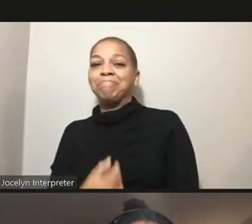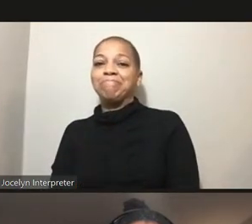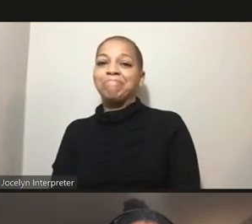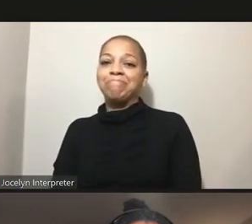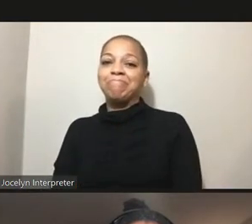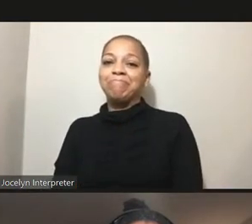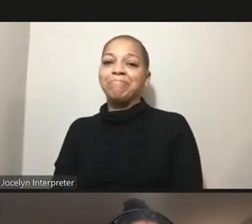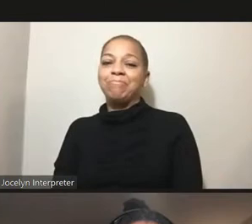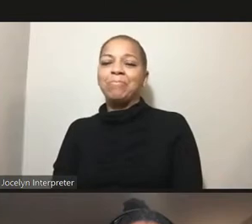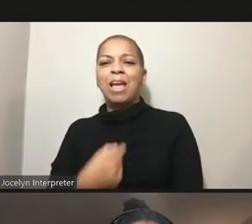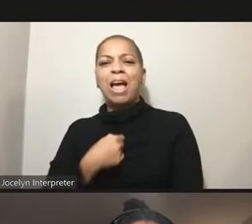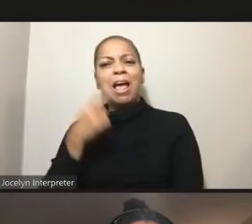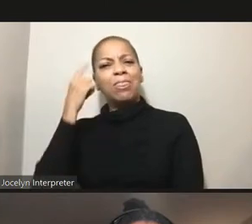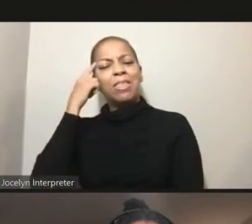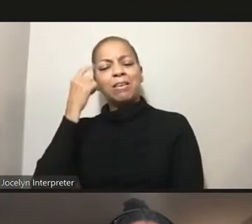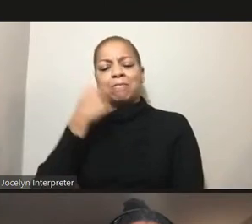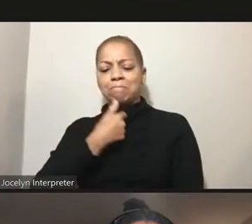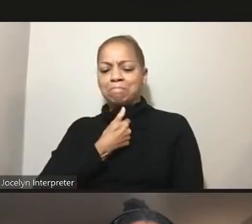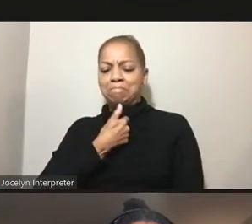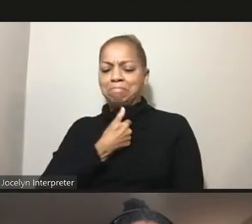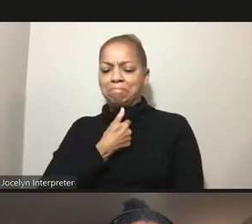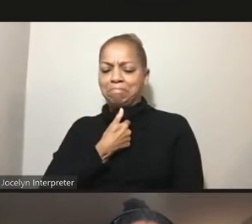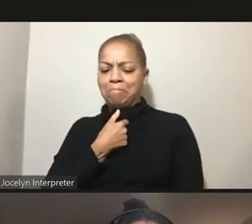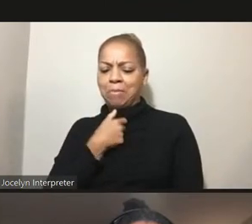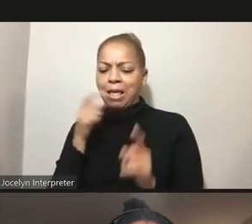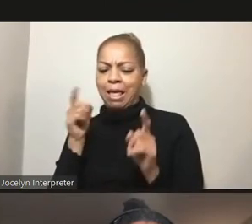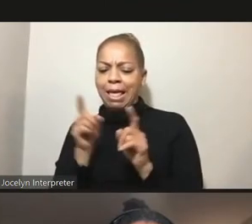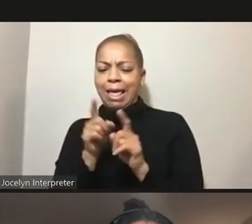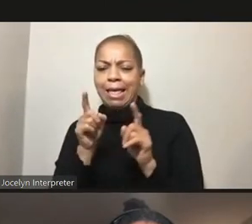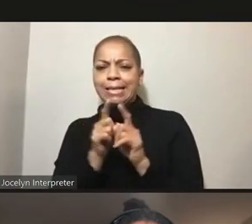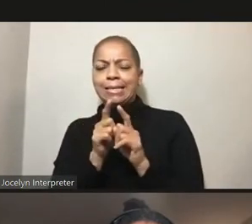you know, I think of myself as,